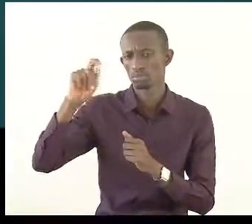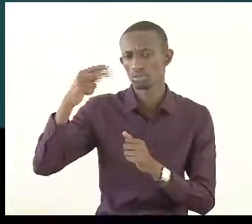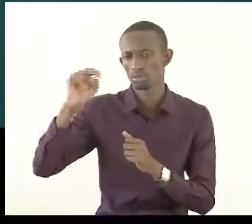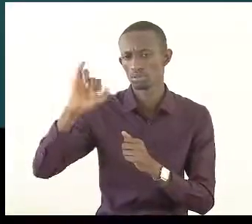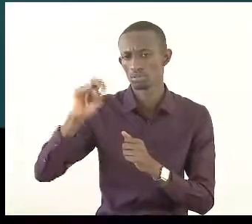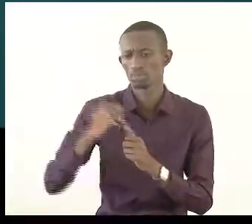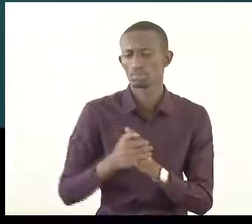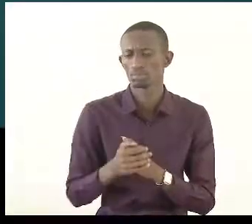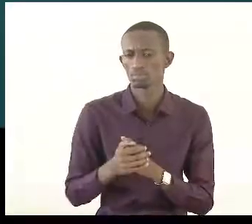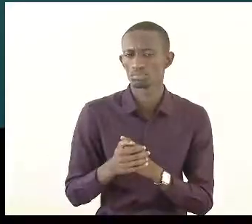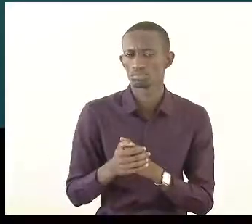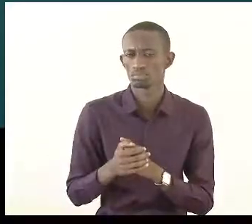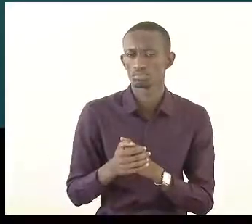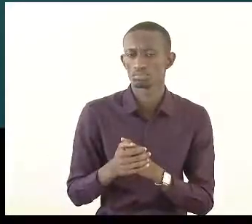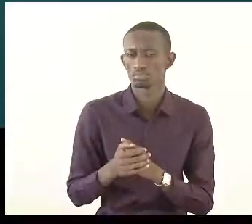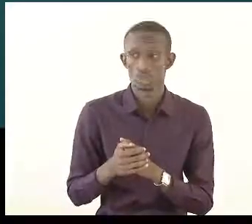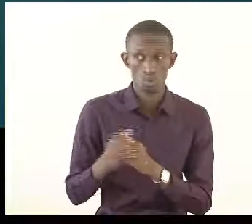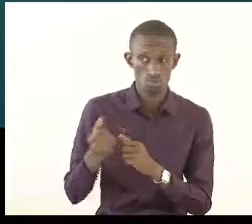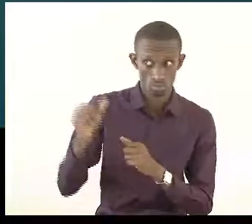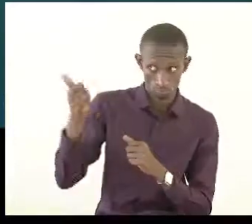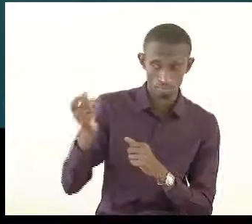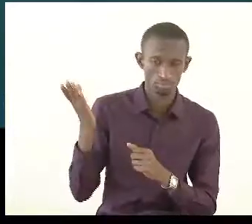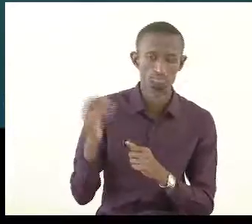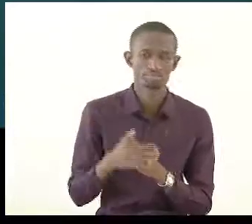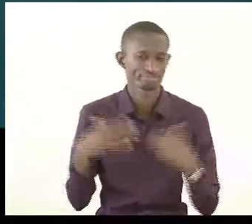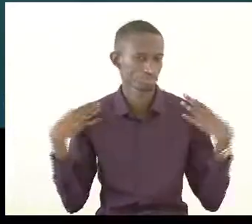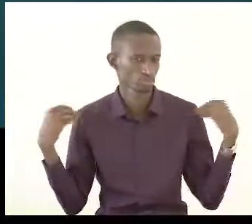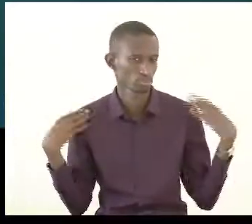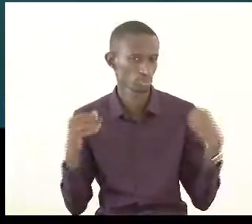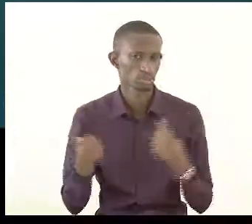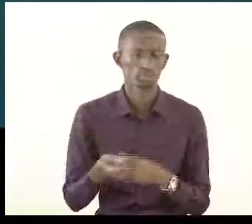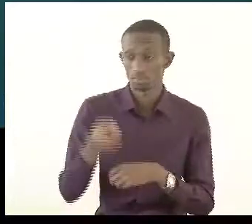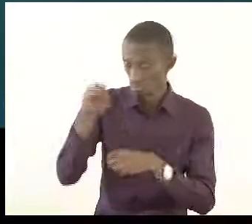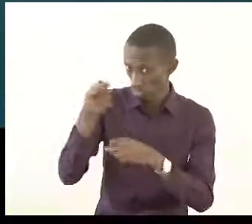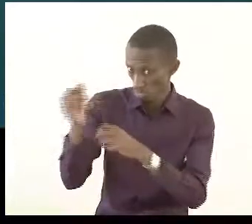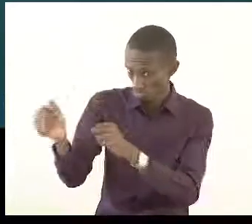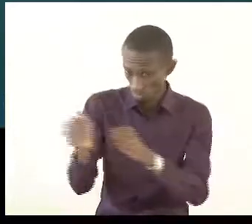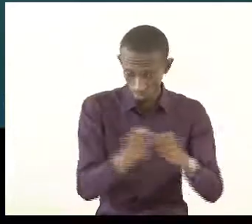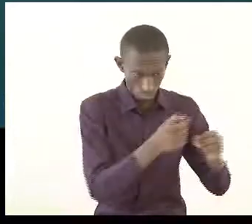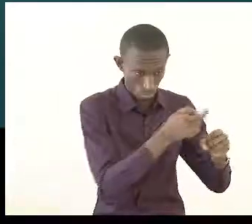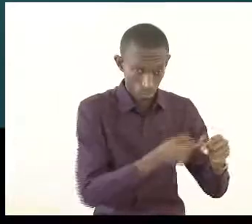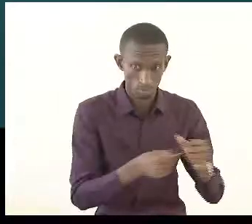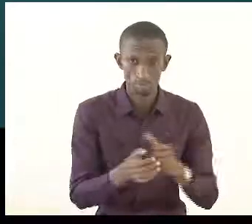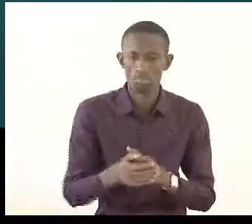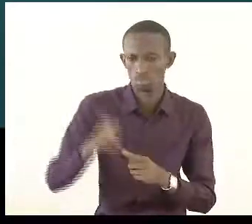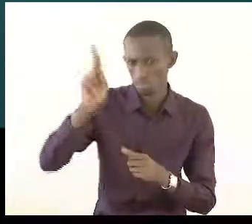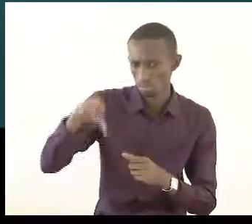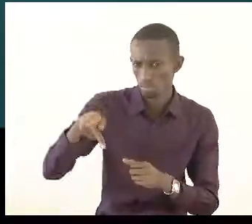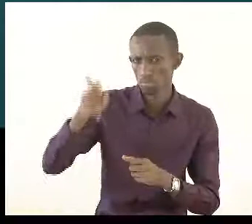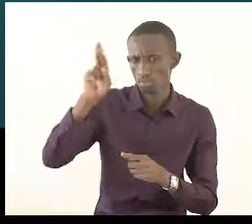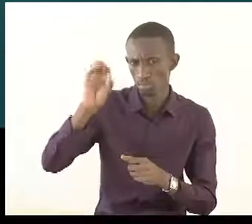have another exercise here. From propane, try to prepare